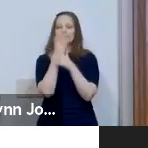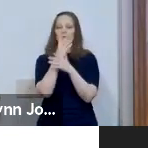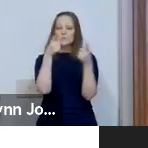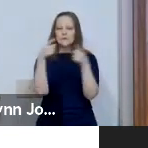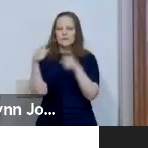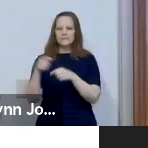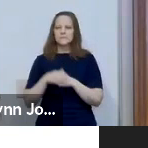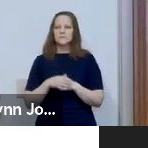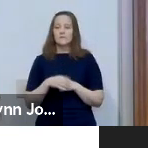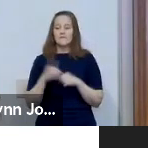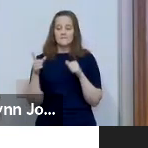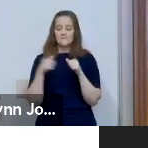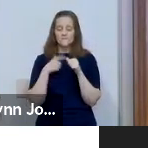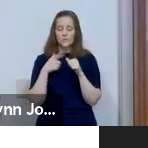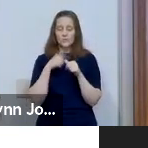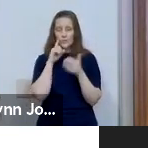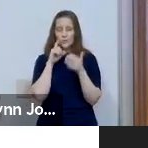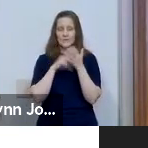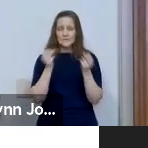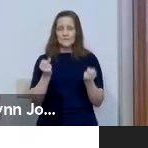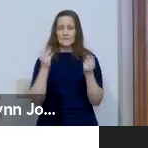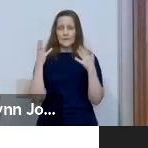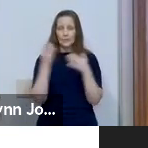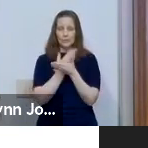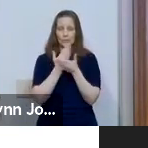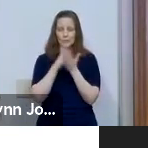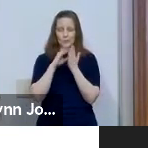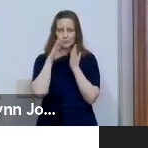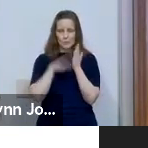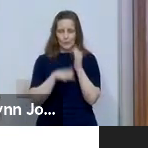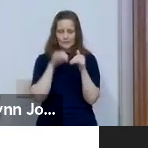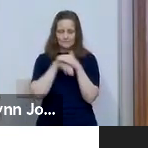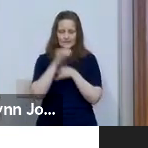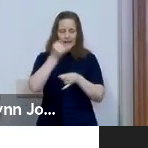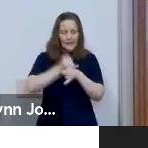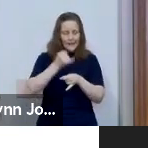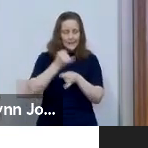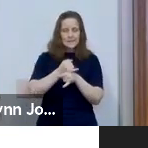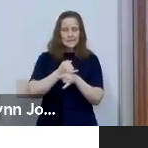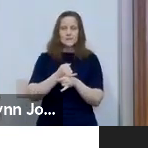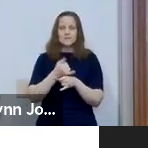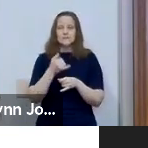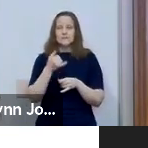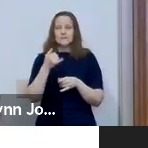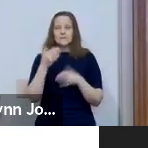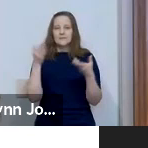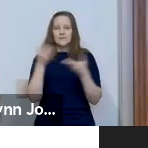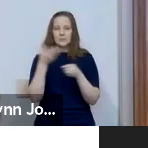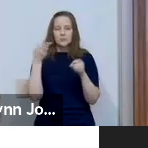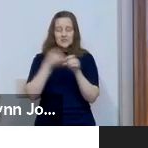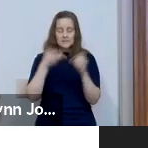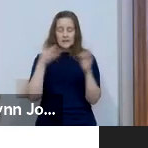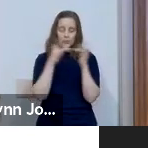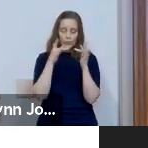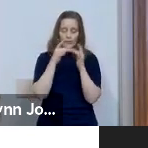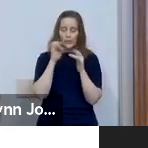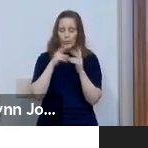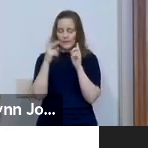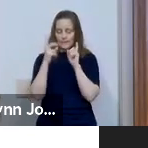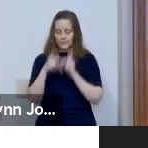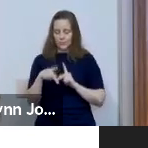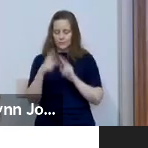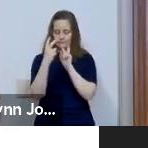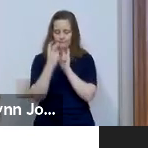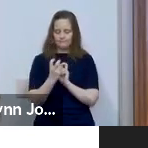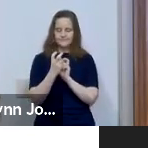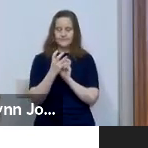of all, we recognize that we have many new students who are coming to our campus, either participating remotely or in person, and we